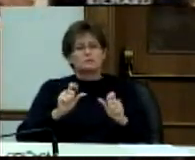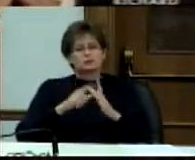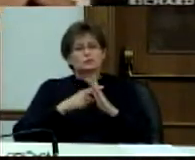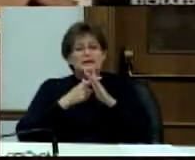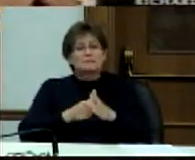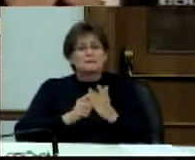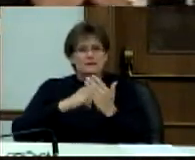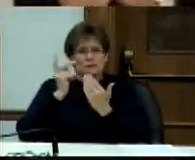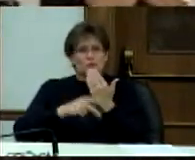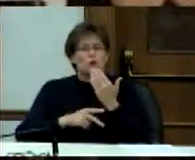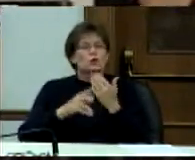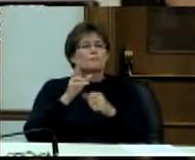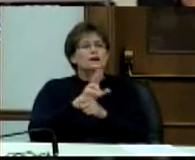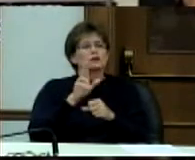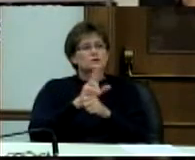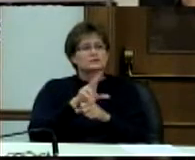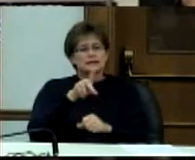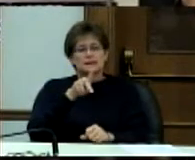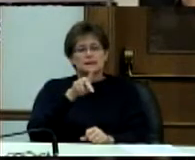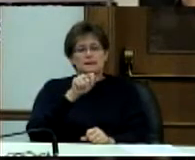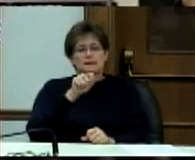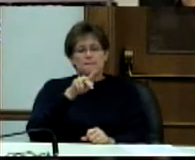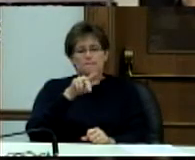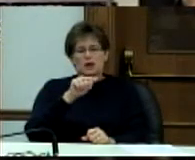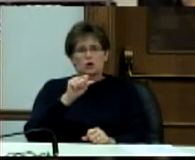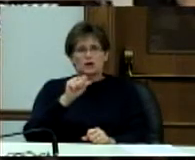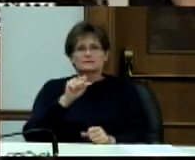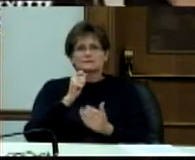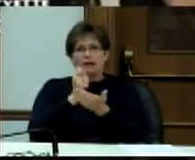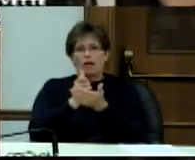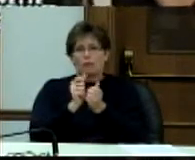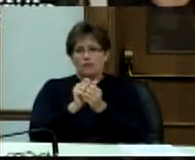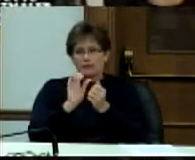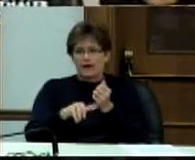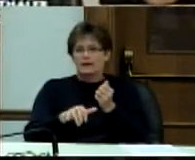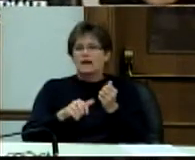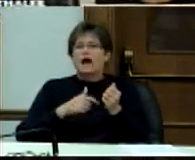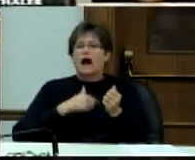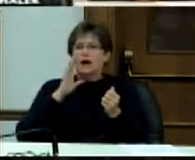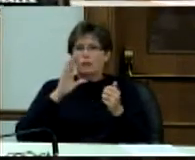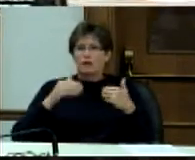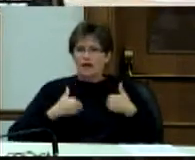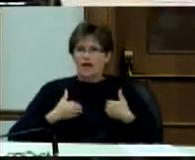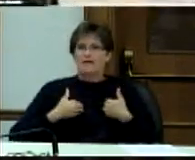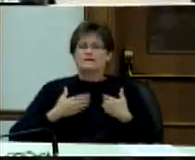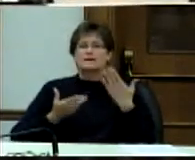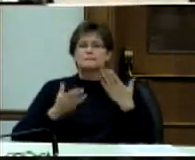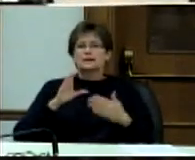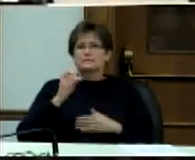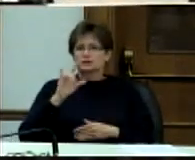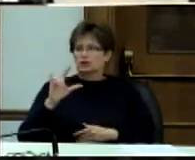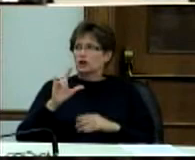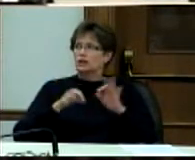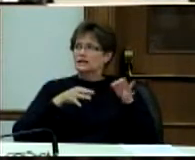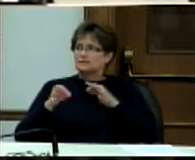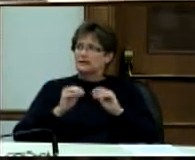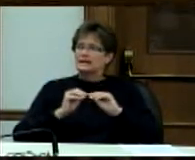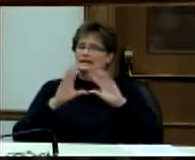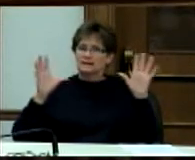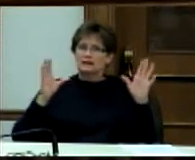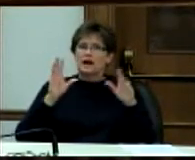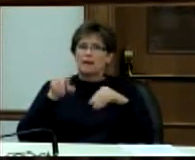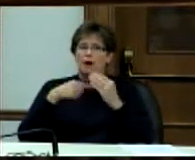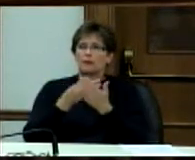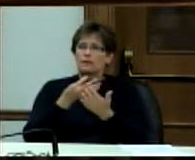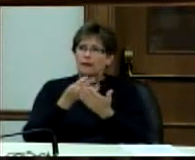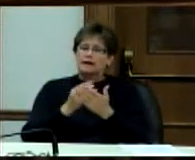to implement the program by using paraprofessional help. And I'm going to have maybe Cheryl clear up